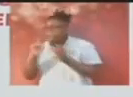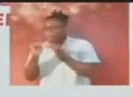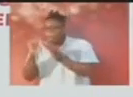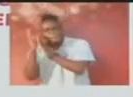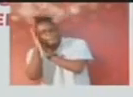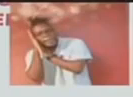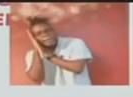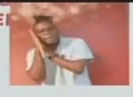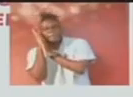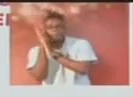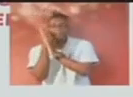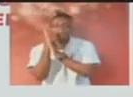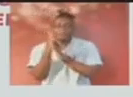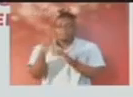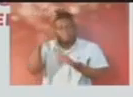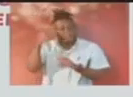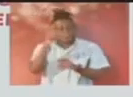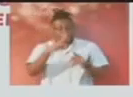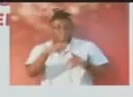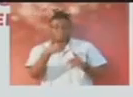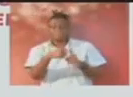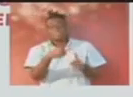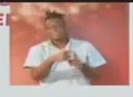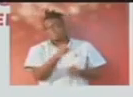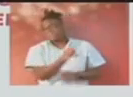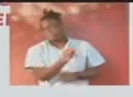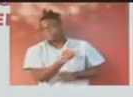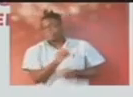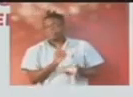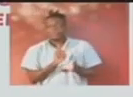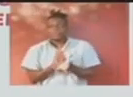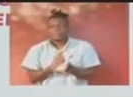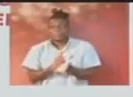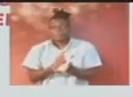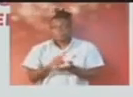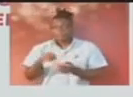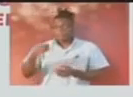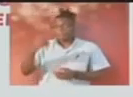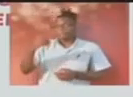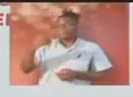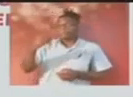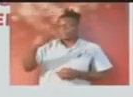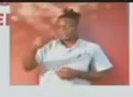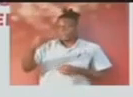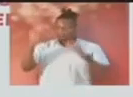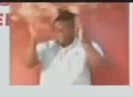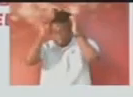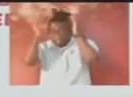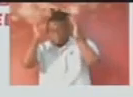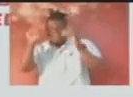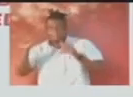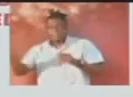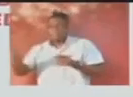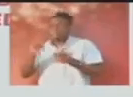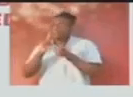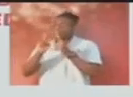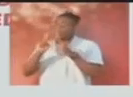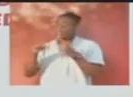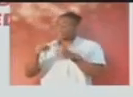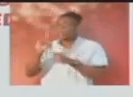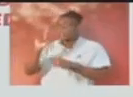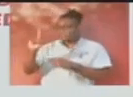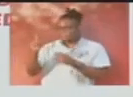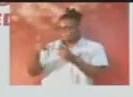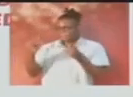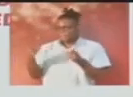Dr. Hamid here today to speak on the conversion of one of the UTT campuses to a step-down facility